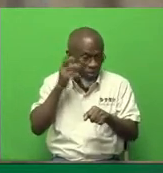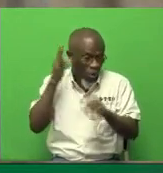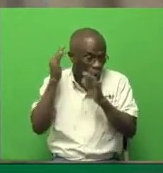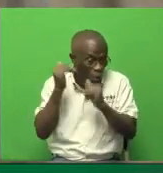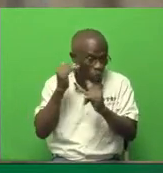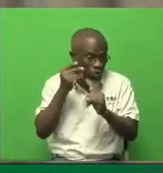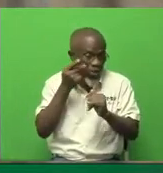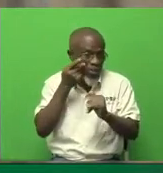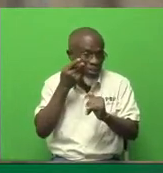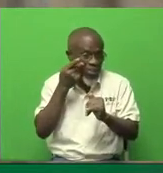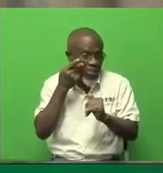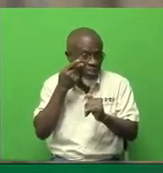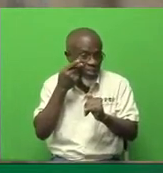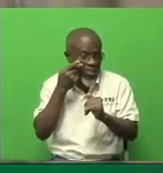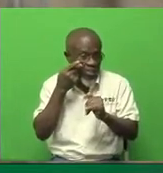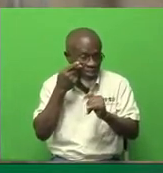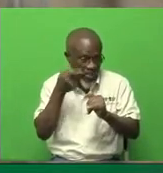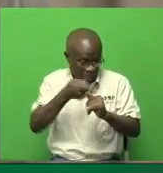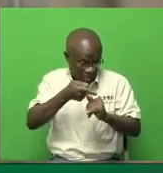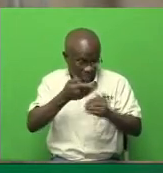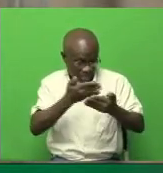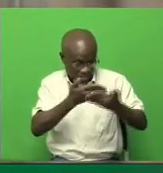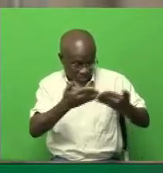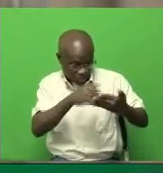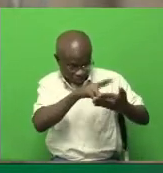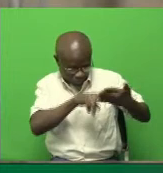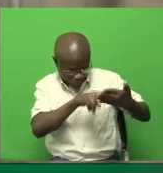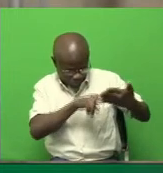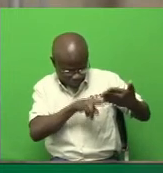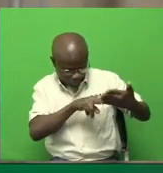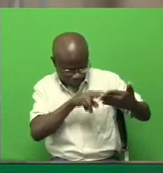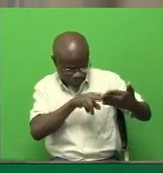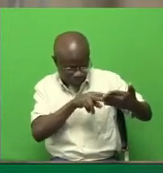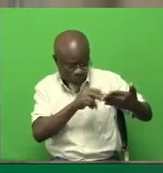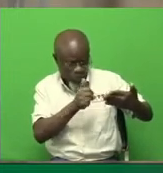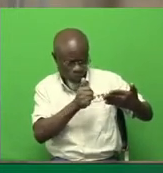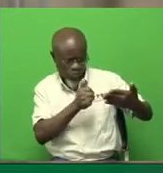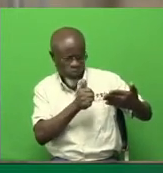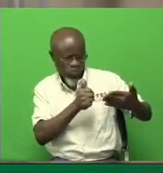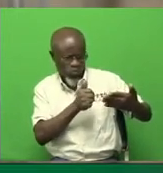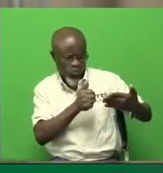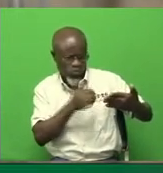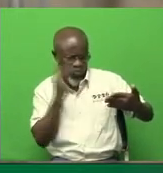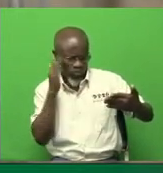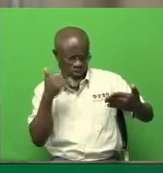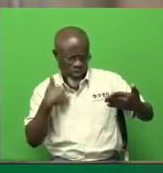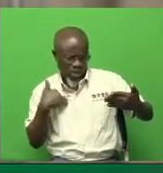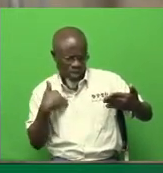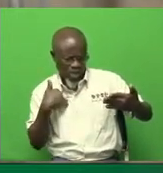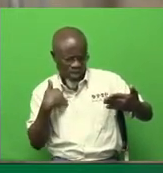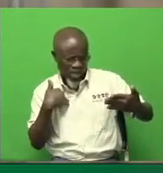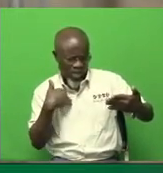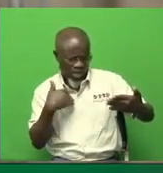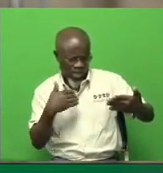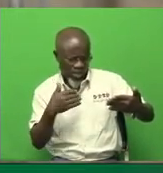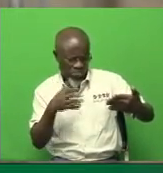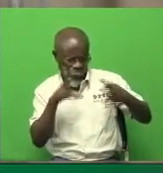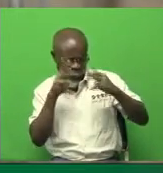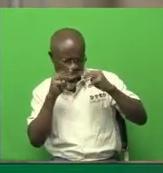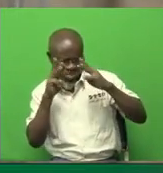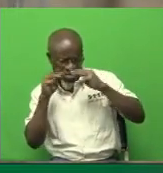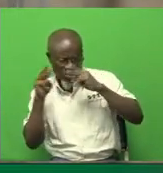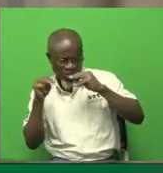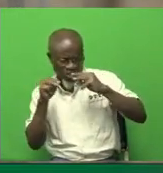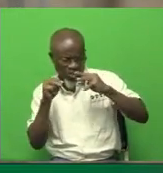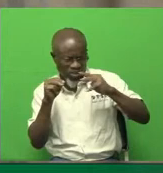when you look at a line item hosting of conferences seminars Etc there is actually